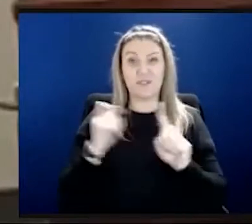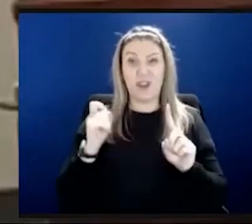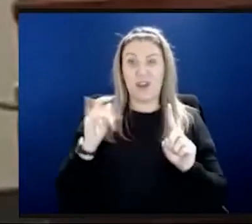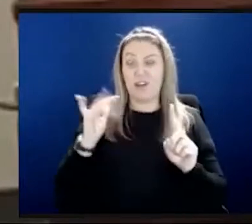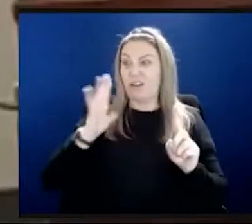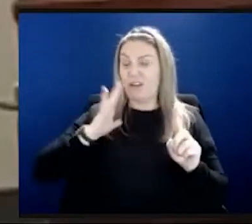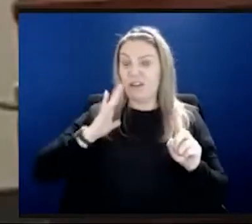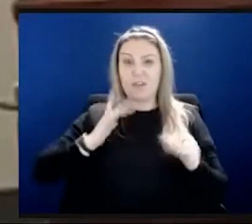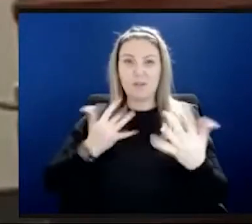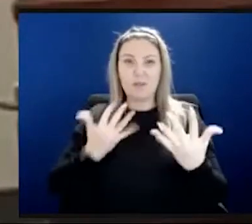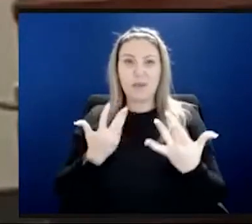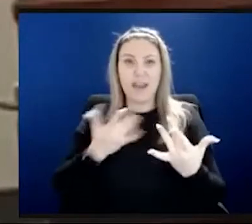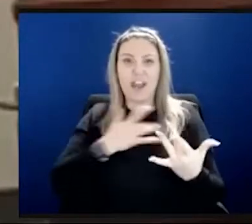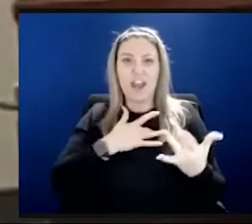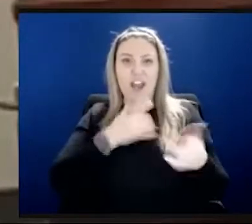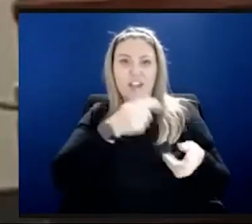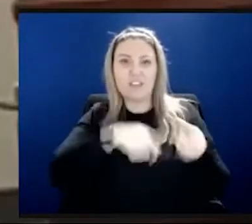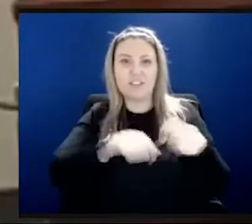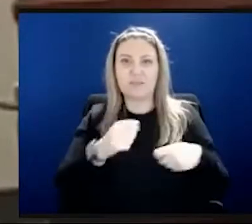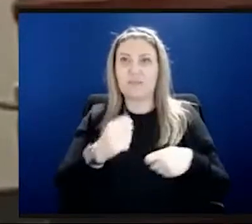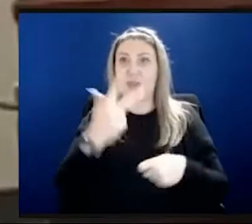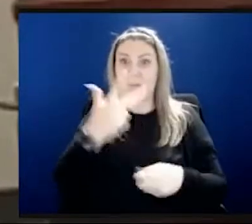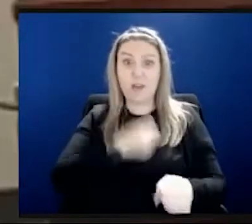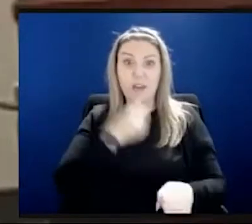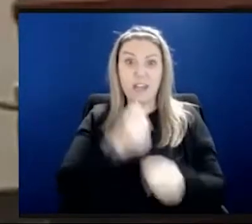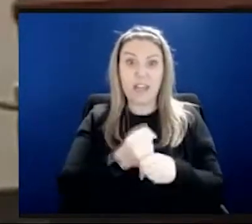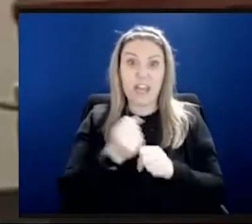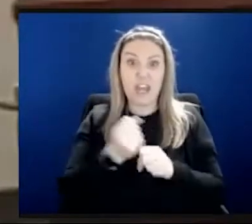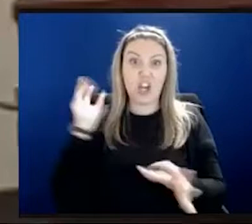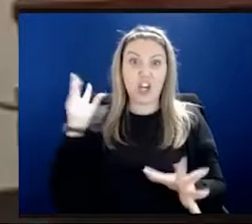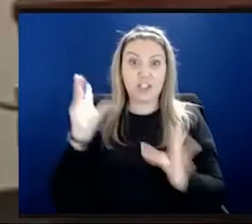heart transplant for close to 3 years, and